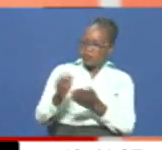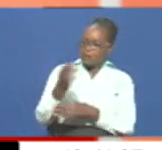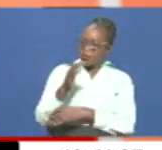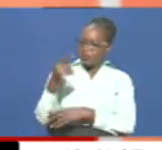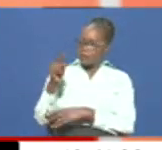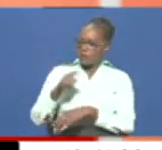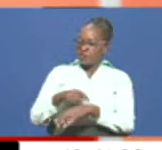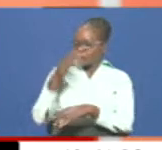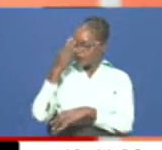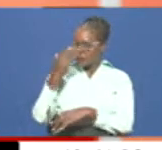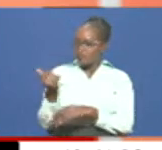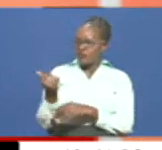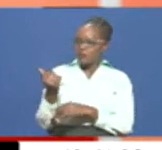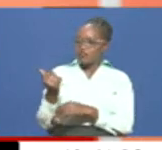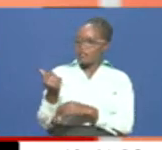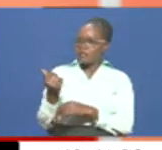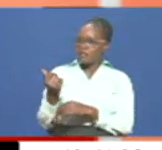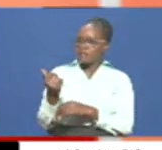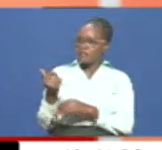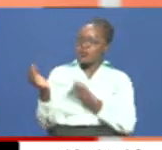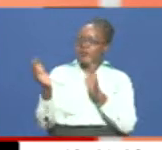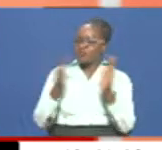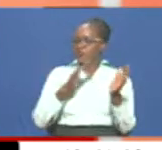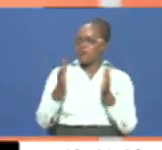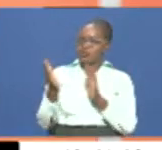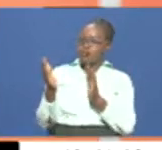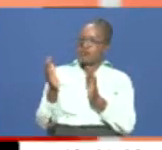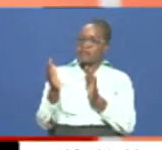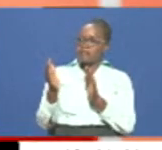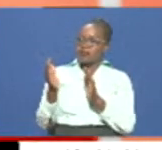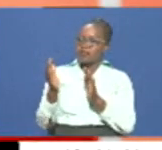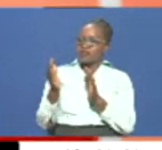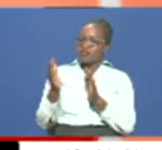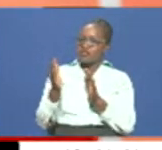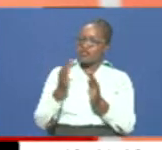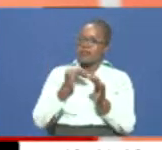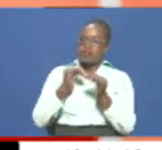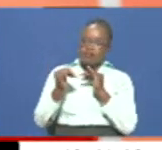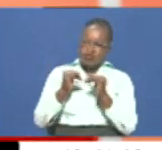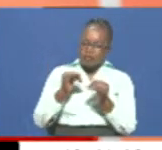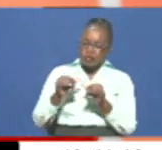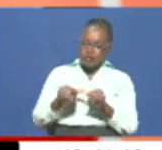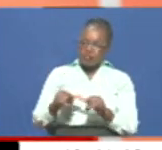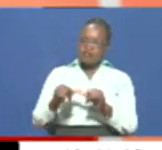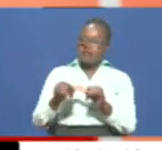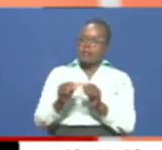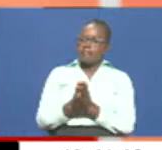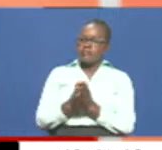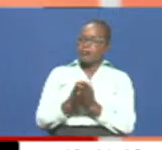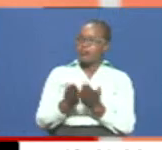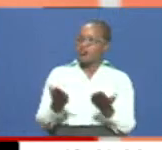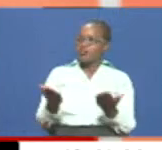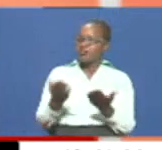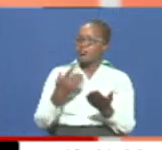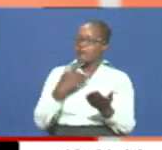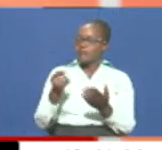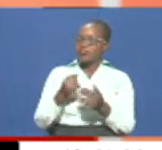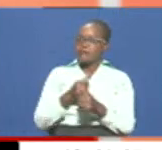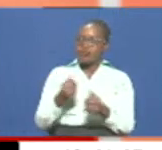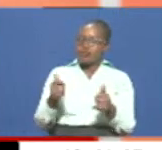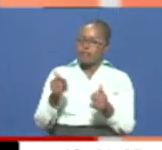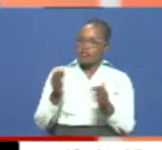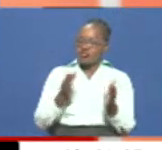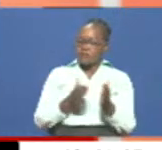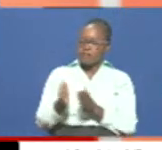because the climate discussions was going on in Scotland. So it sort of went very, very well. We are planting trees on